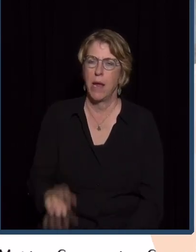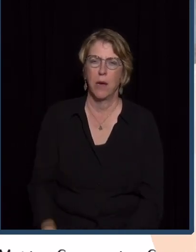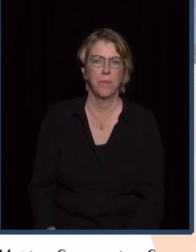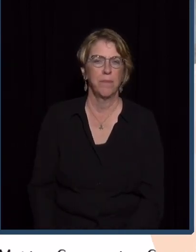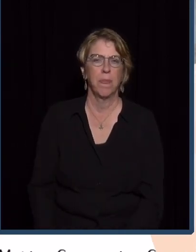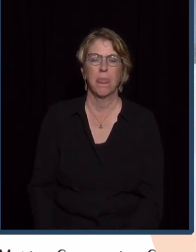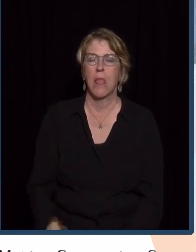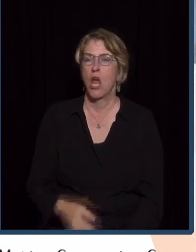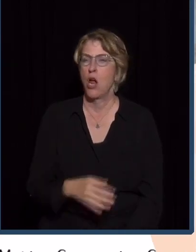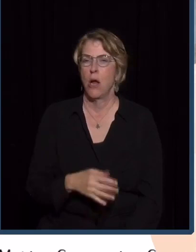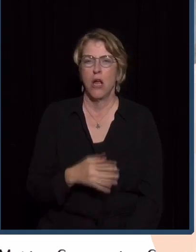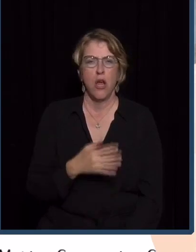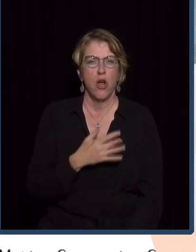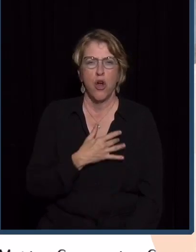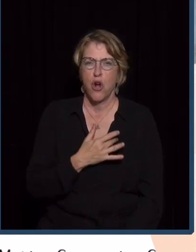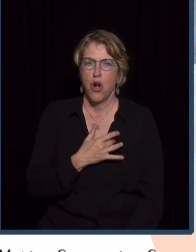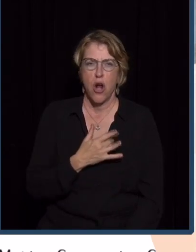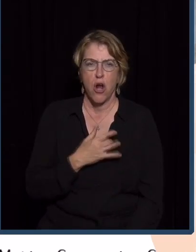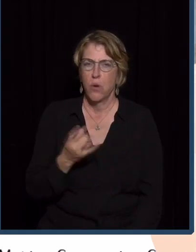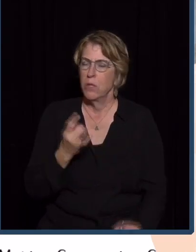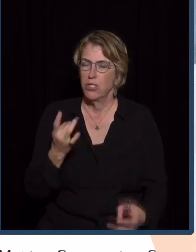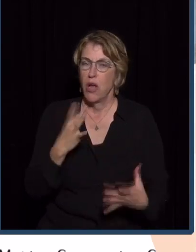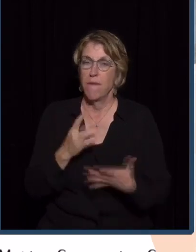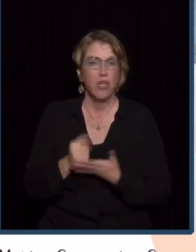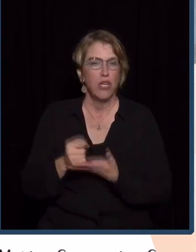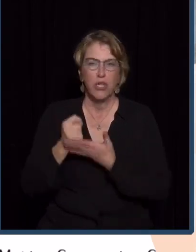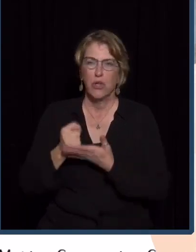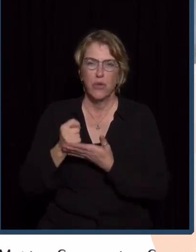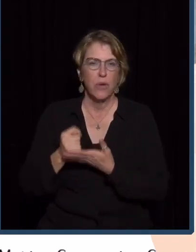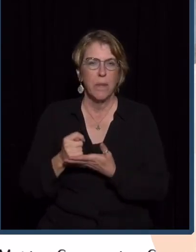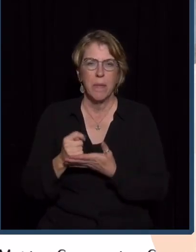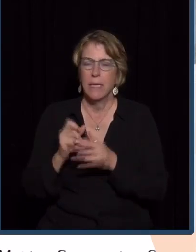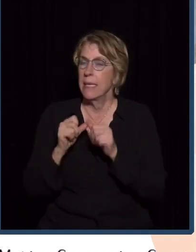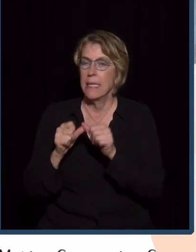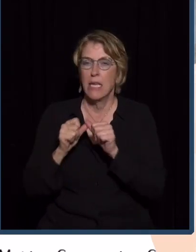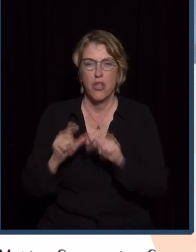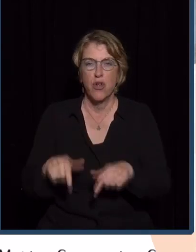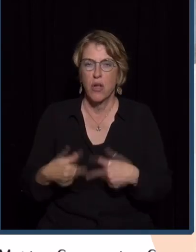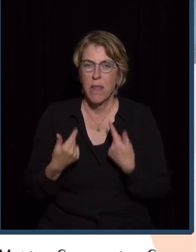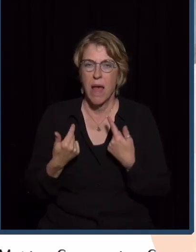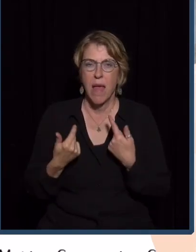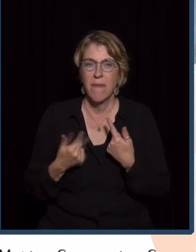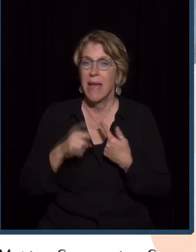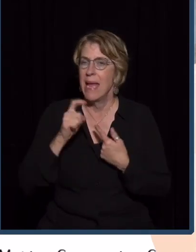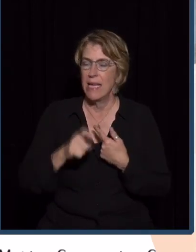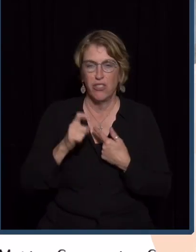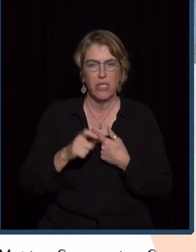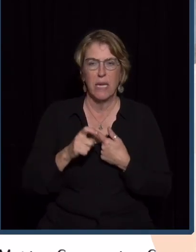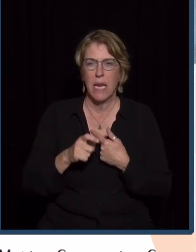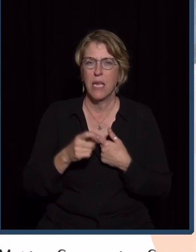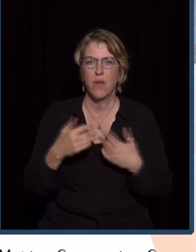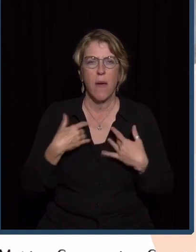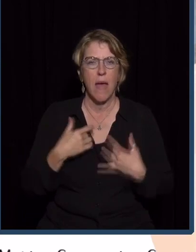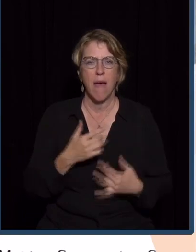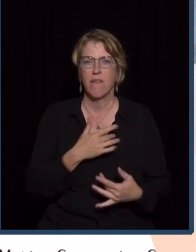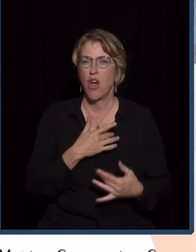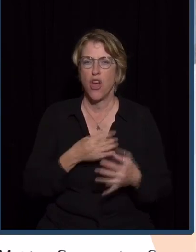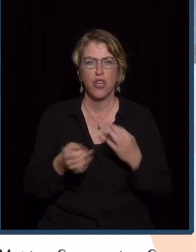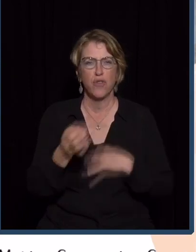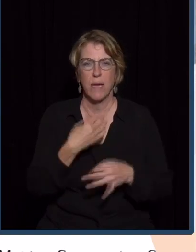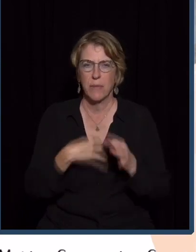such a condition that any other treatment wasn't going to sustain her life, and she had to be a heart transplant patient. I just had